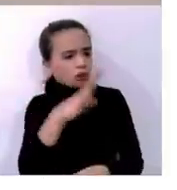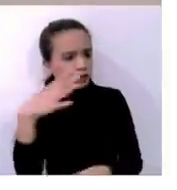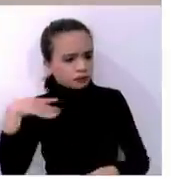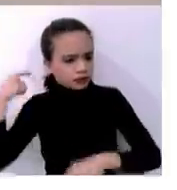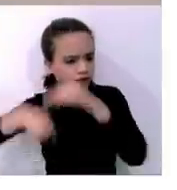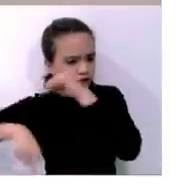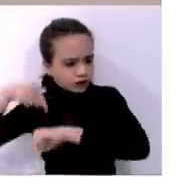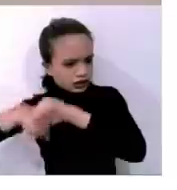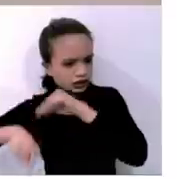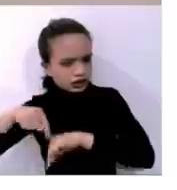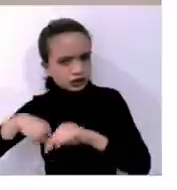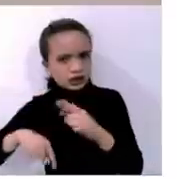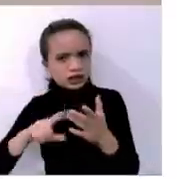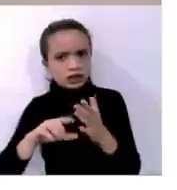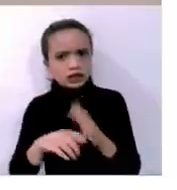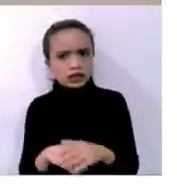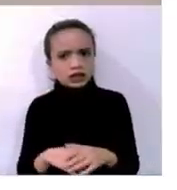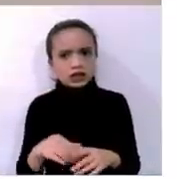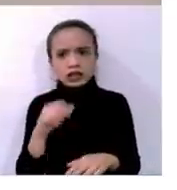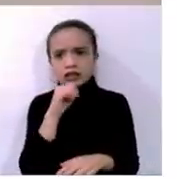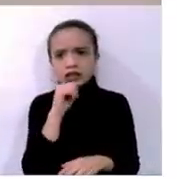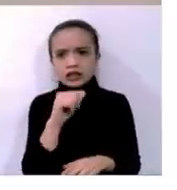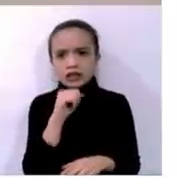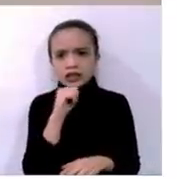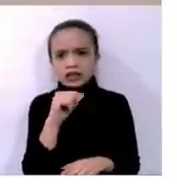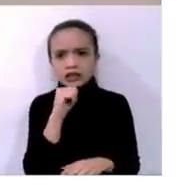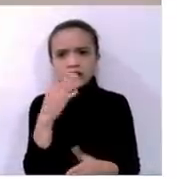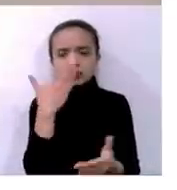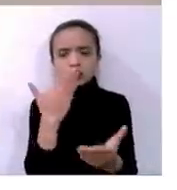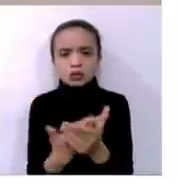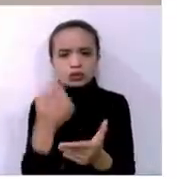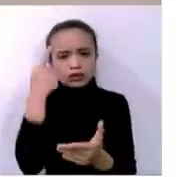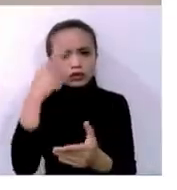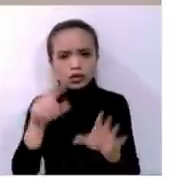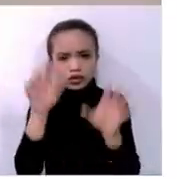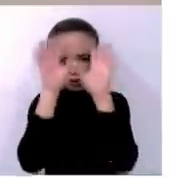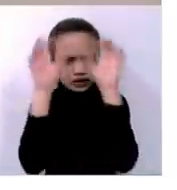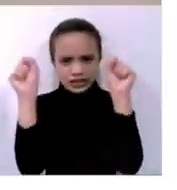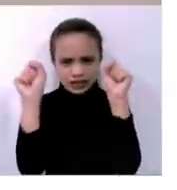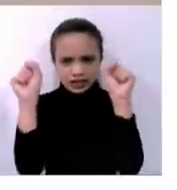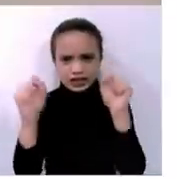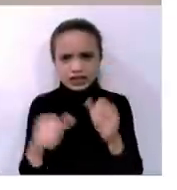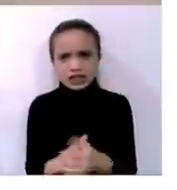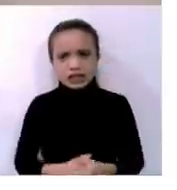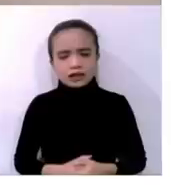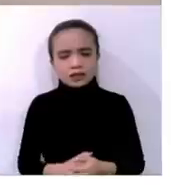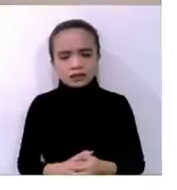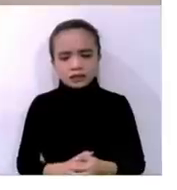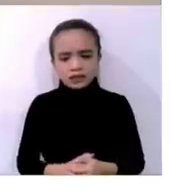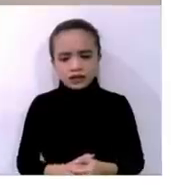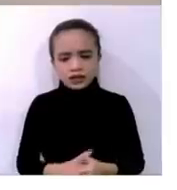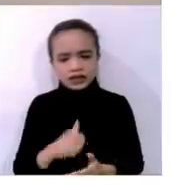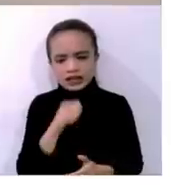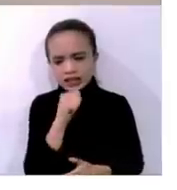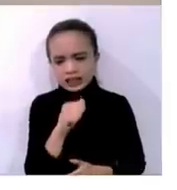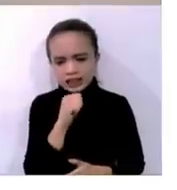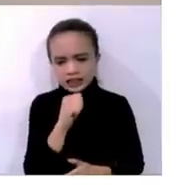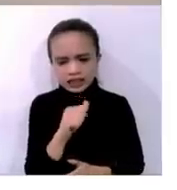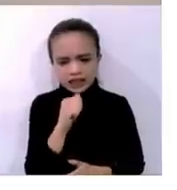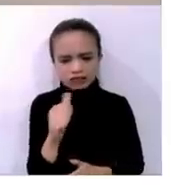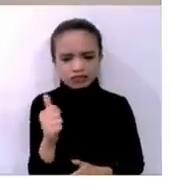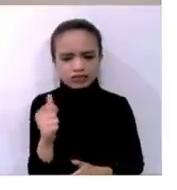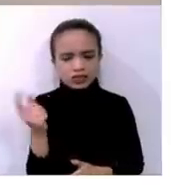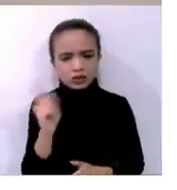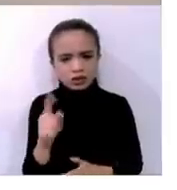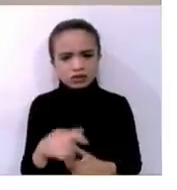Attorney Guanzon. Excuse me, it doesn't sound good for the president. It doesn't, it leaves a poor taste in the